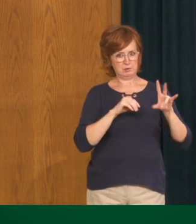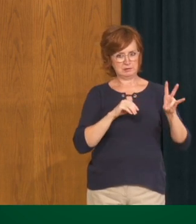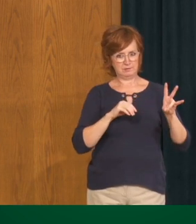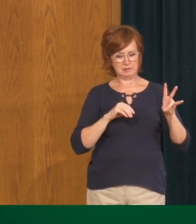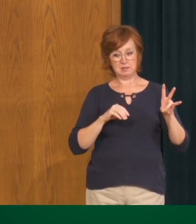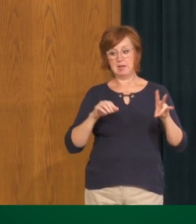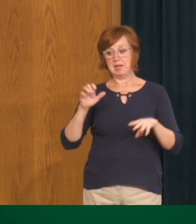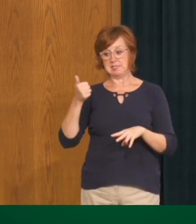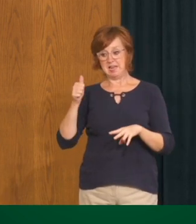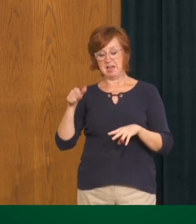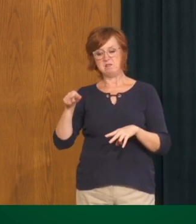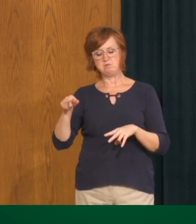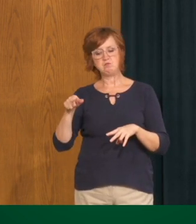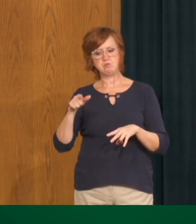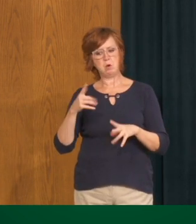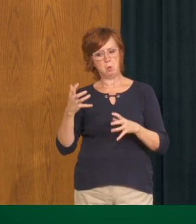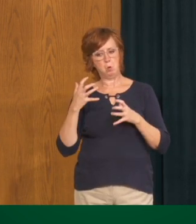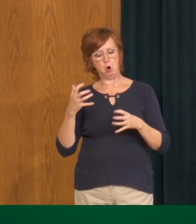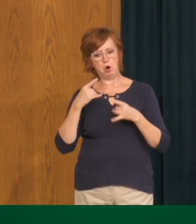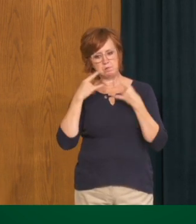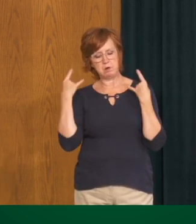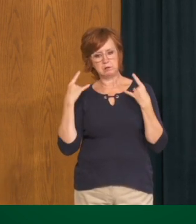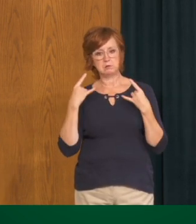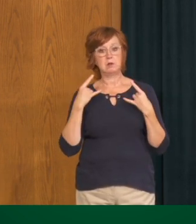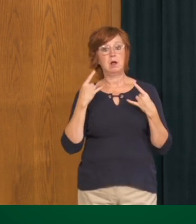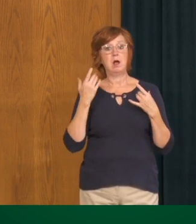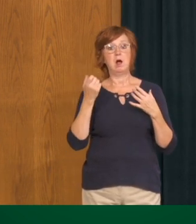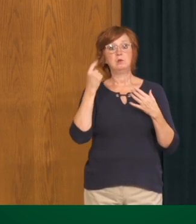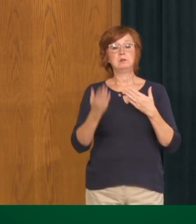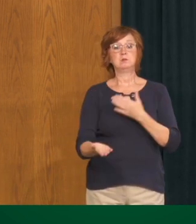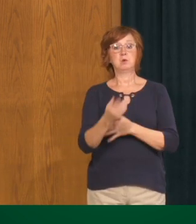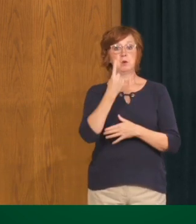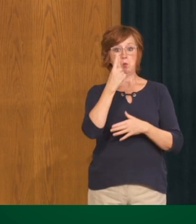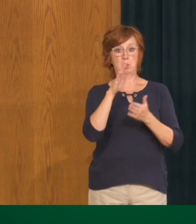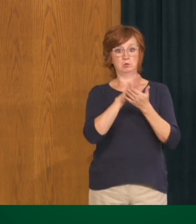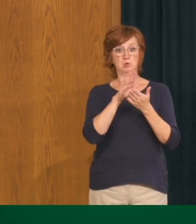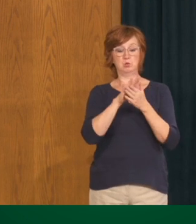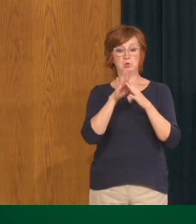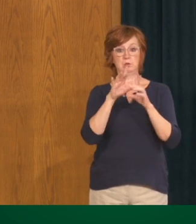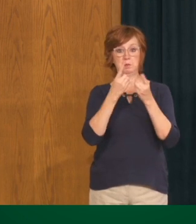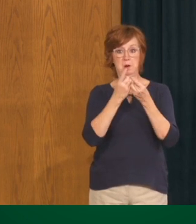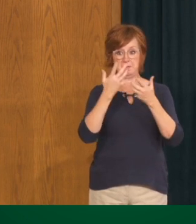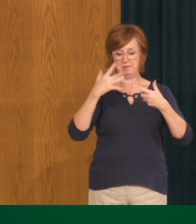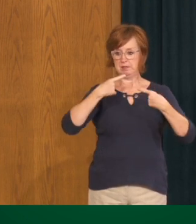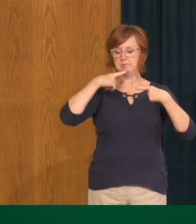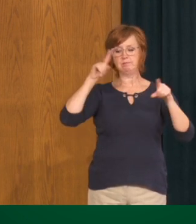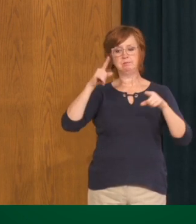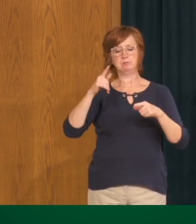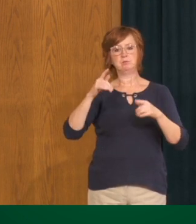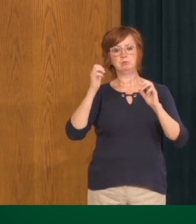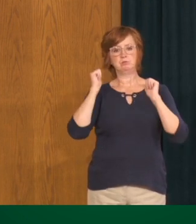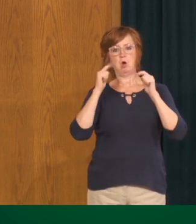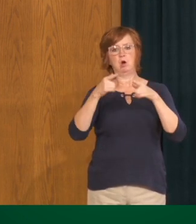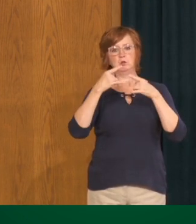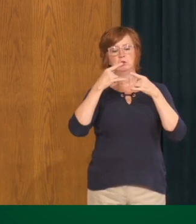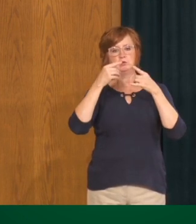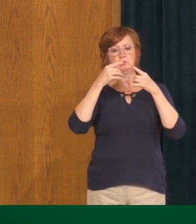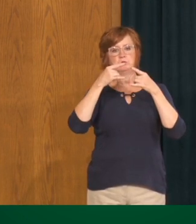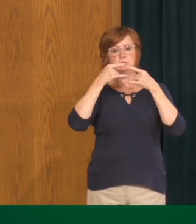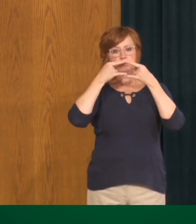division that's already announced that this morning, and so we very much expect that there'll be other school divisions that follow suit.